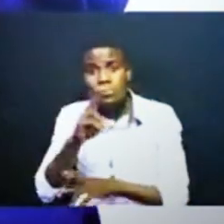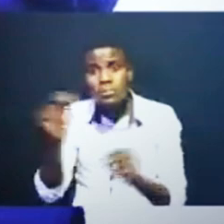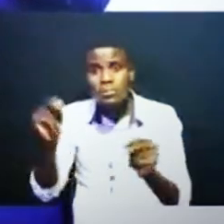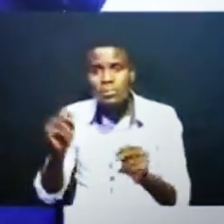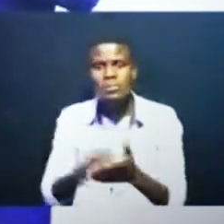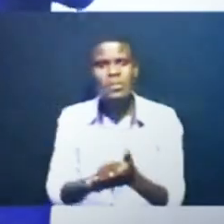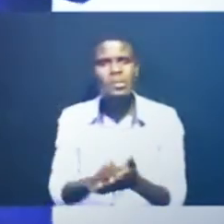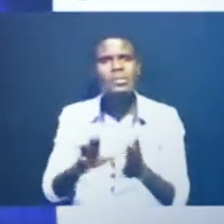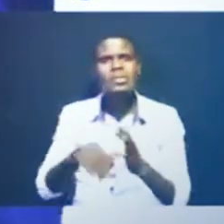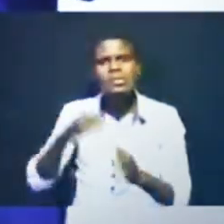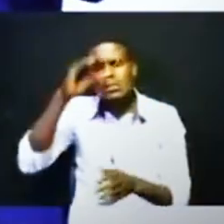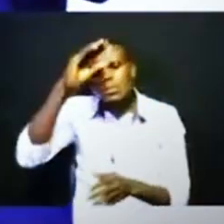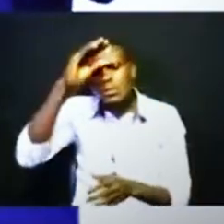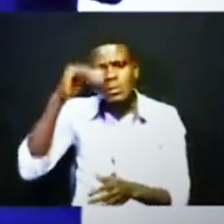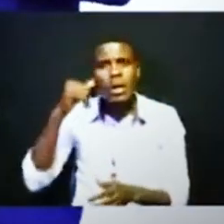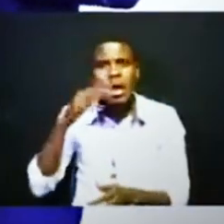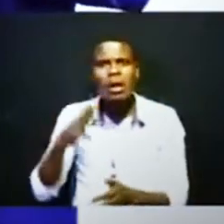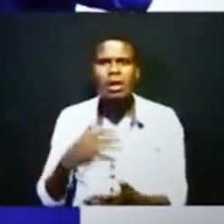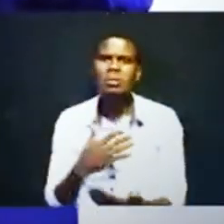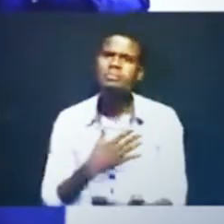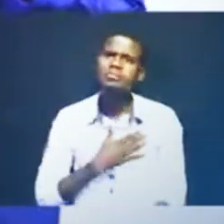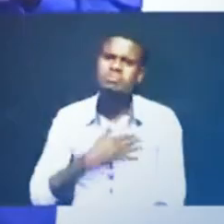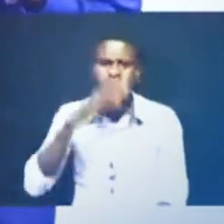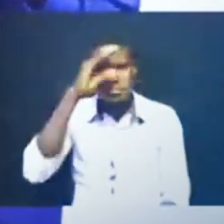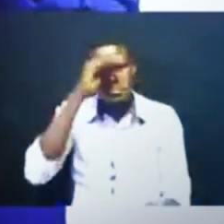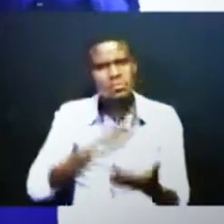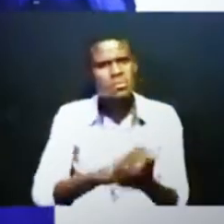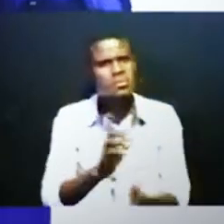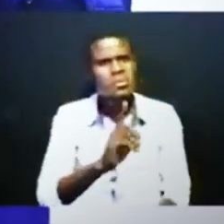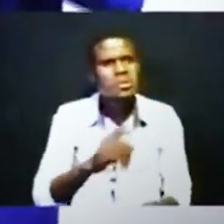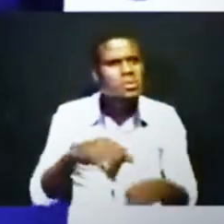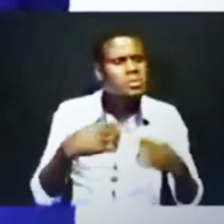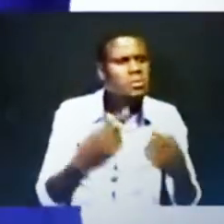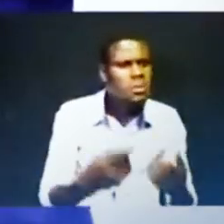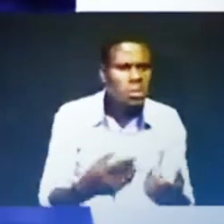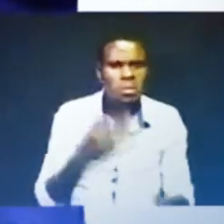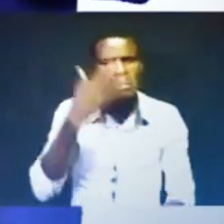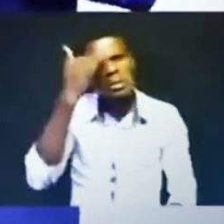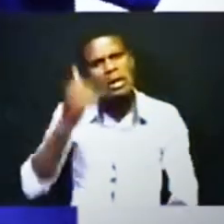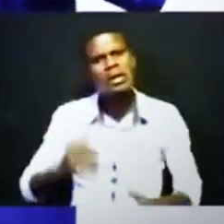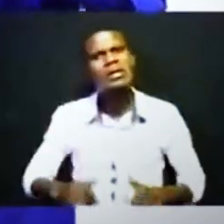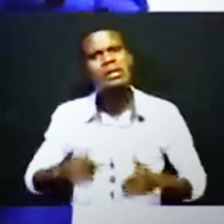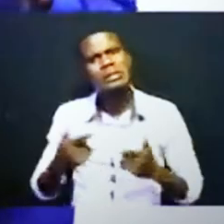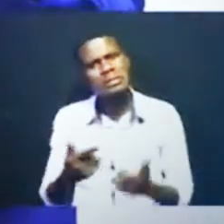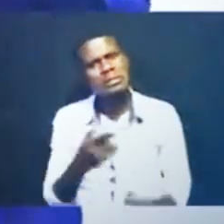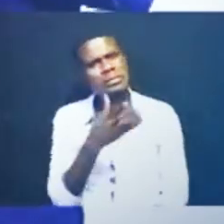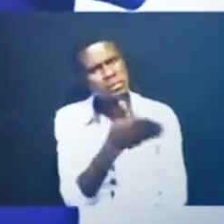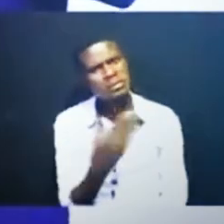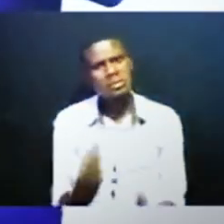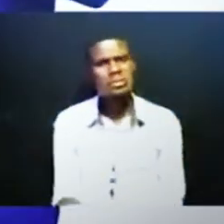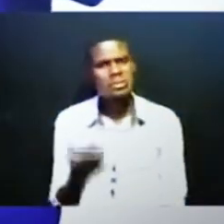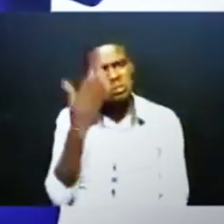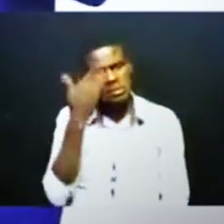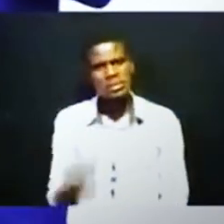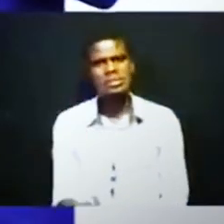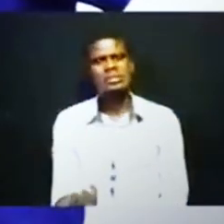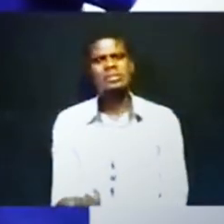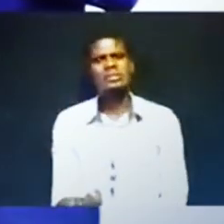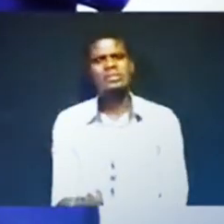So, my husband, where did you go? Why did you live your life like this?